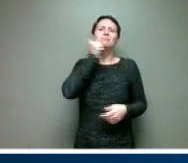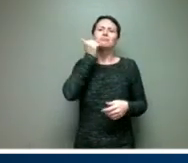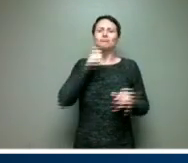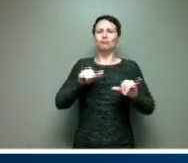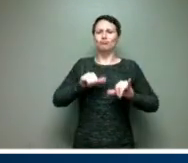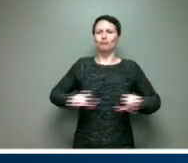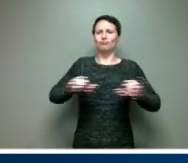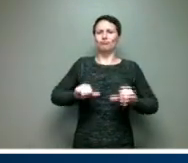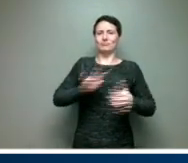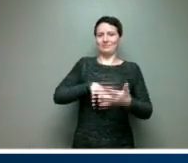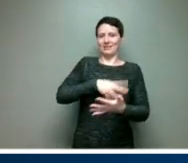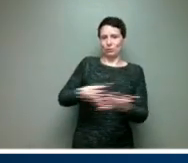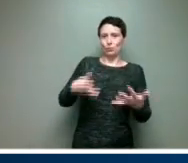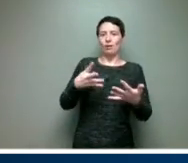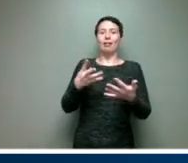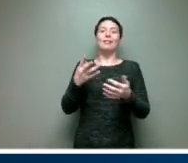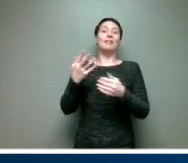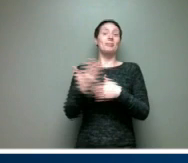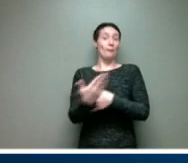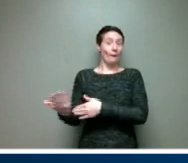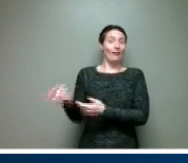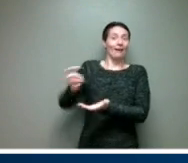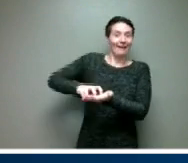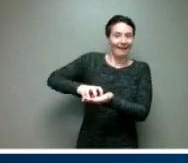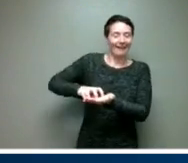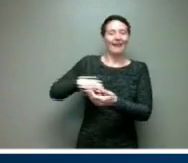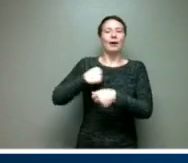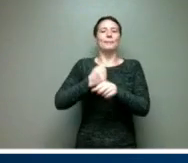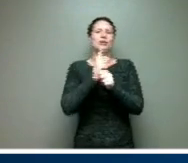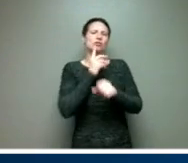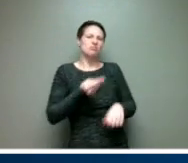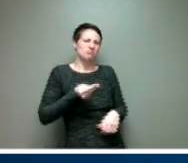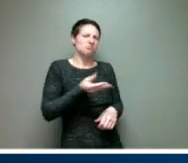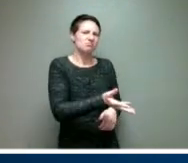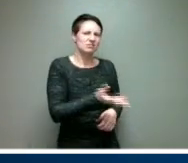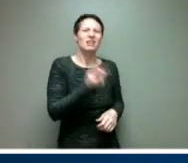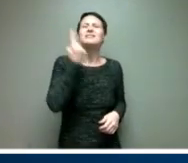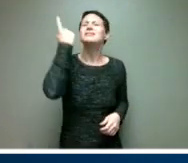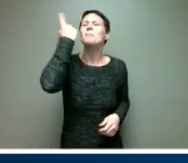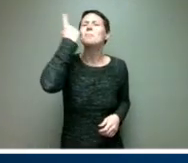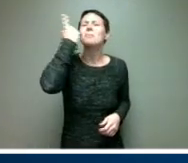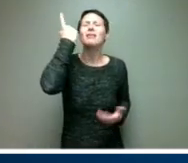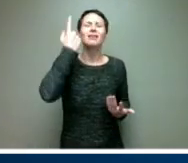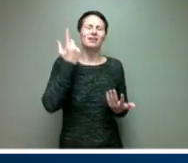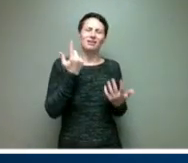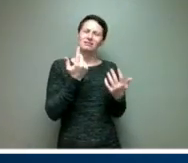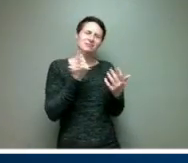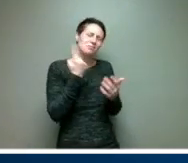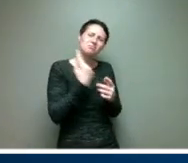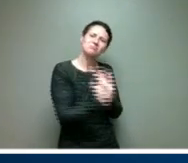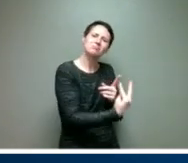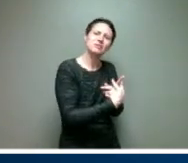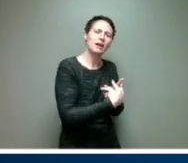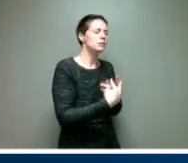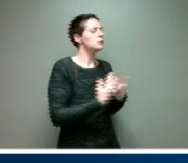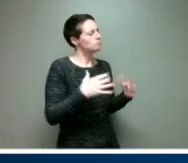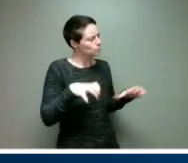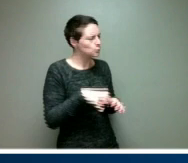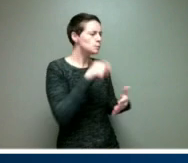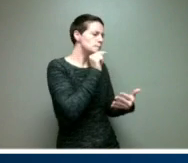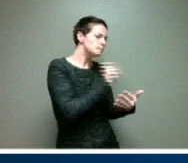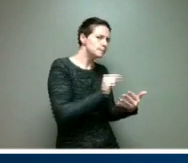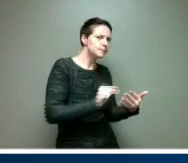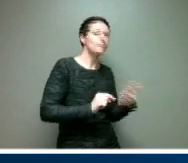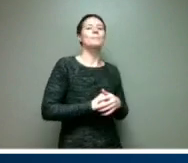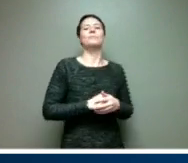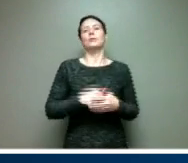they have an assignment in the morning or something. I think that's very important for our students and families. So thank you for this dialogue.